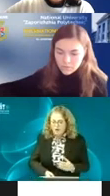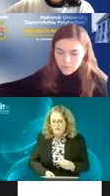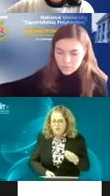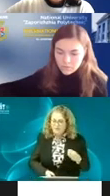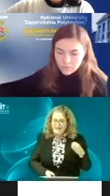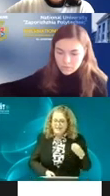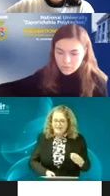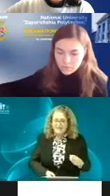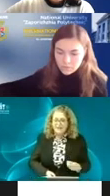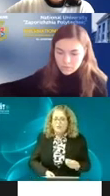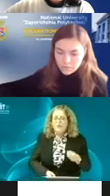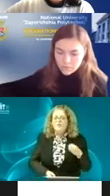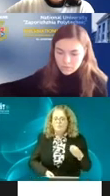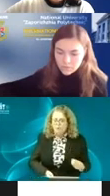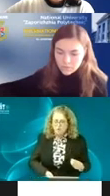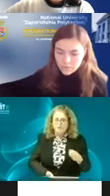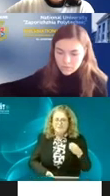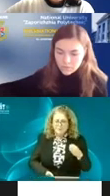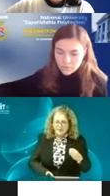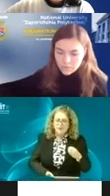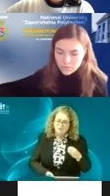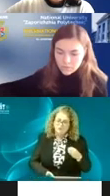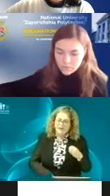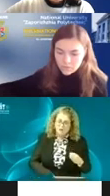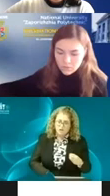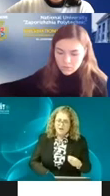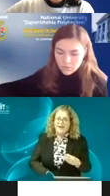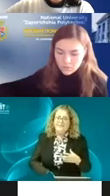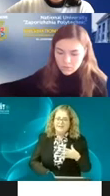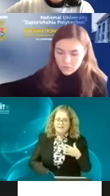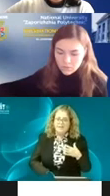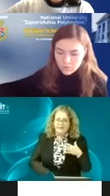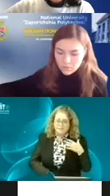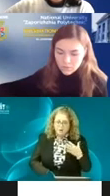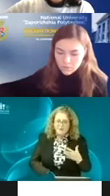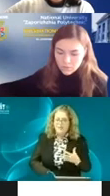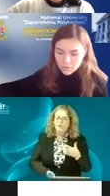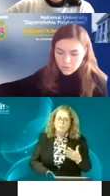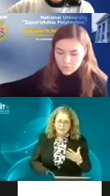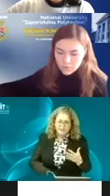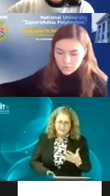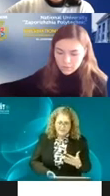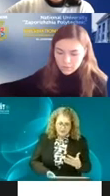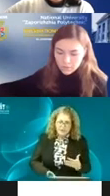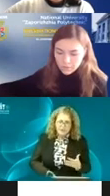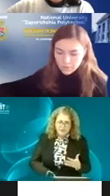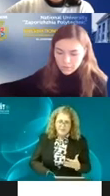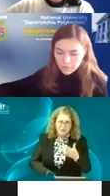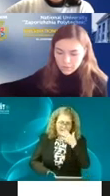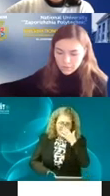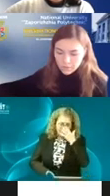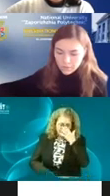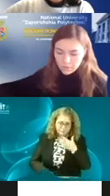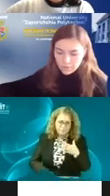of course, COVID-19 with the approach of speak, don't touch, that brought us so many changes in